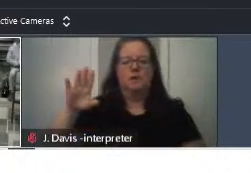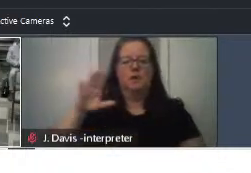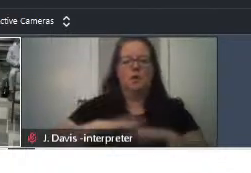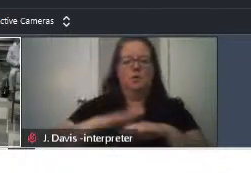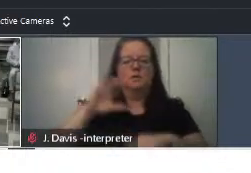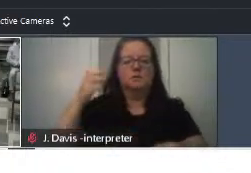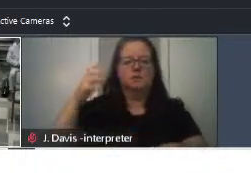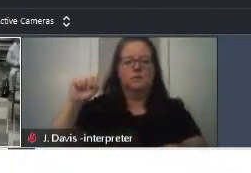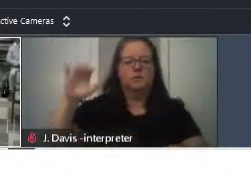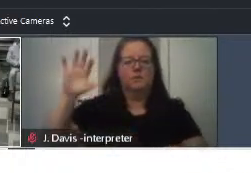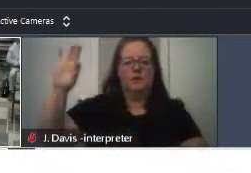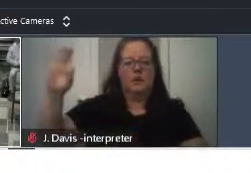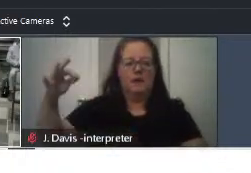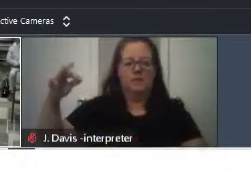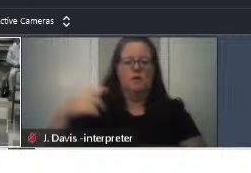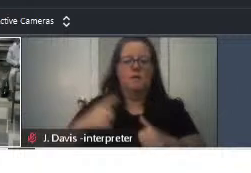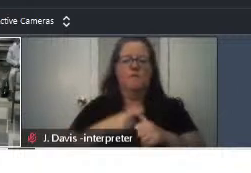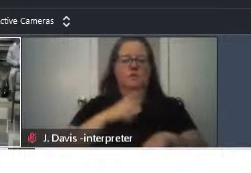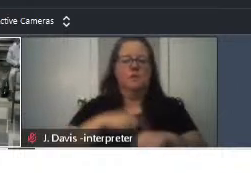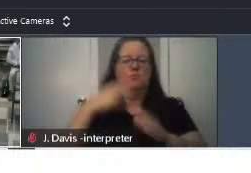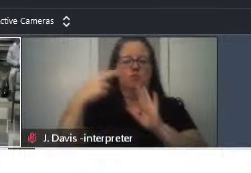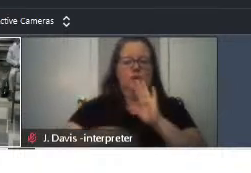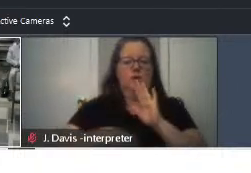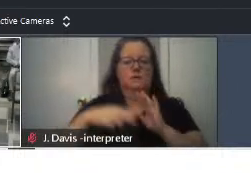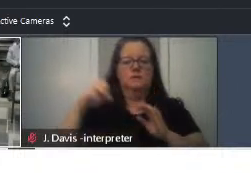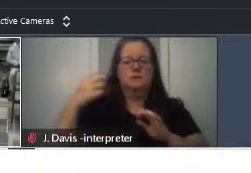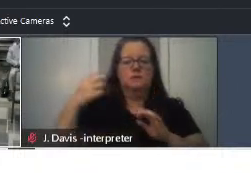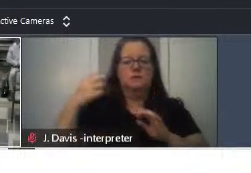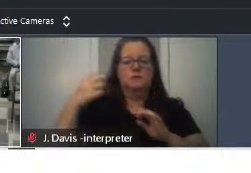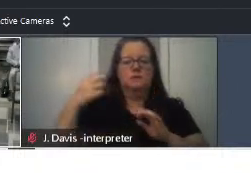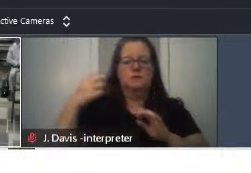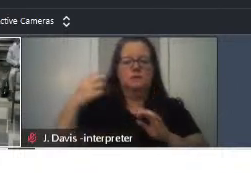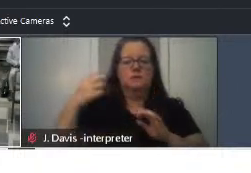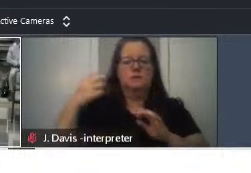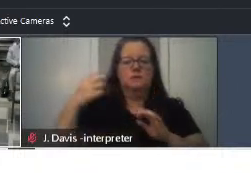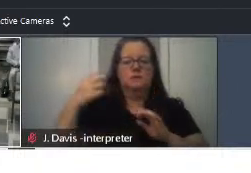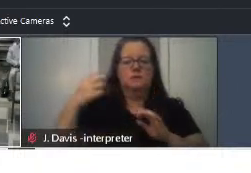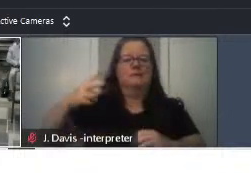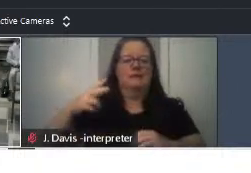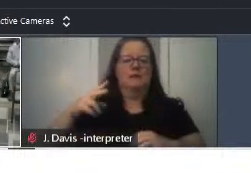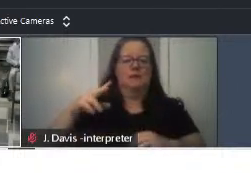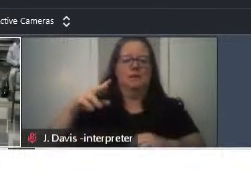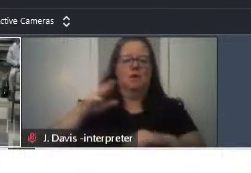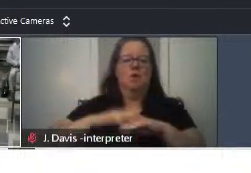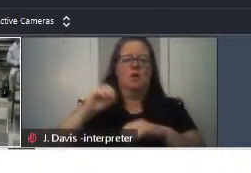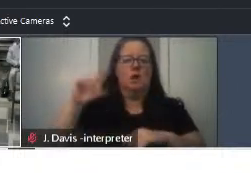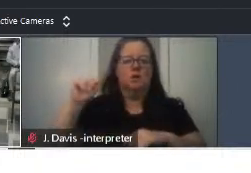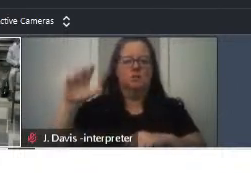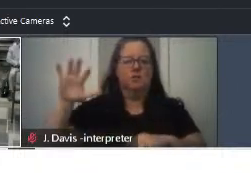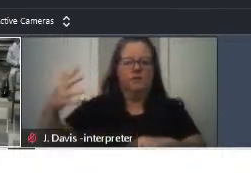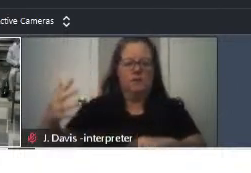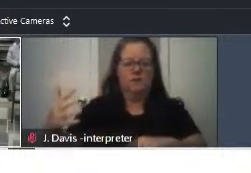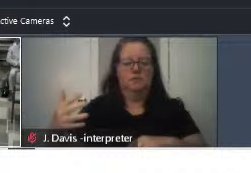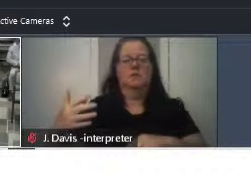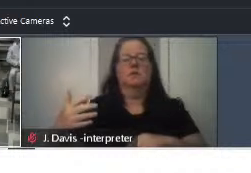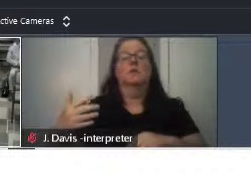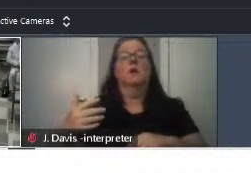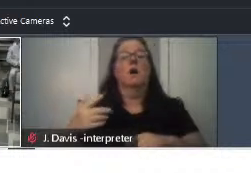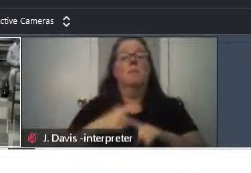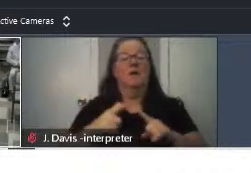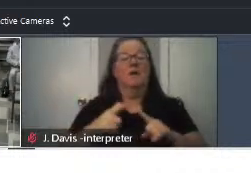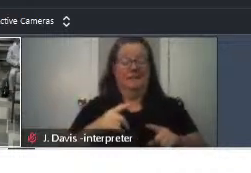and we anticipate first reading September 21st, third reading October 19th before you. However, based on